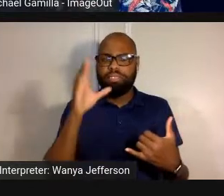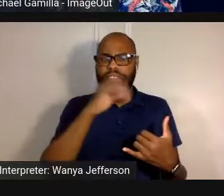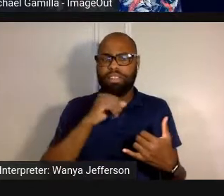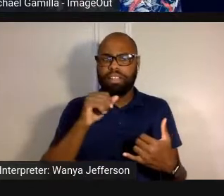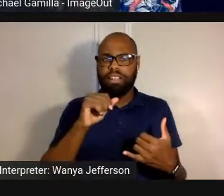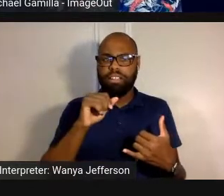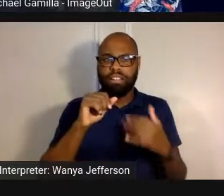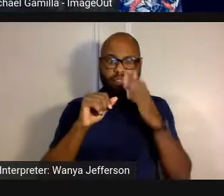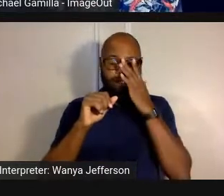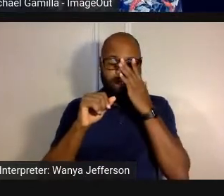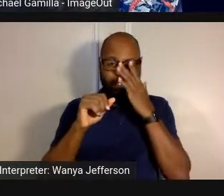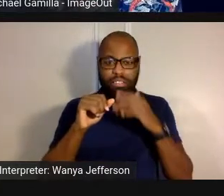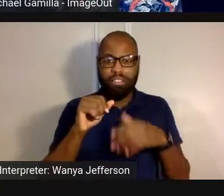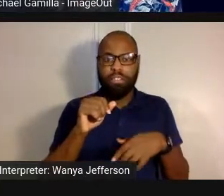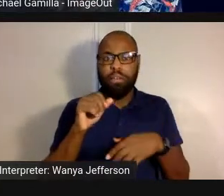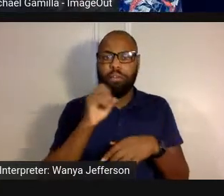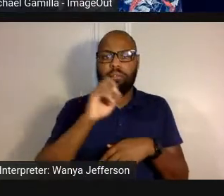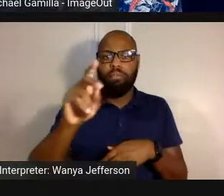David and Francisco. So